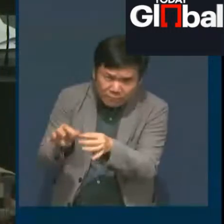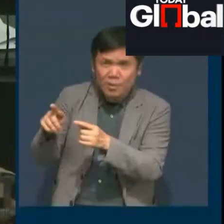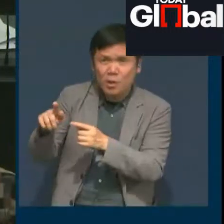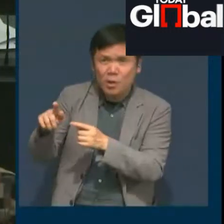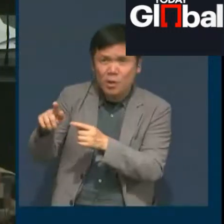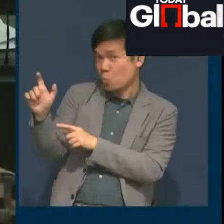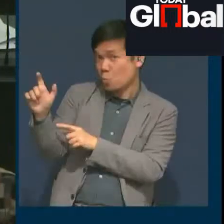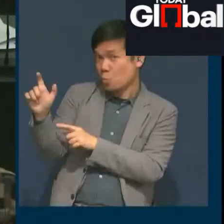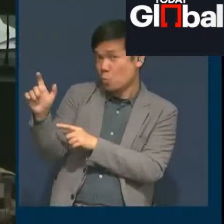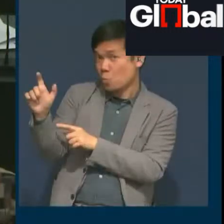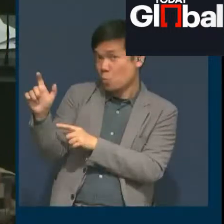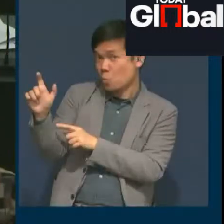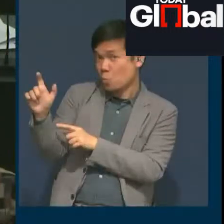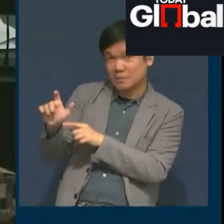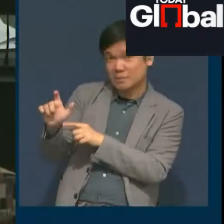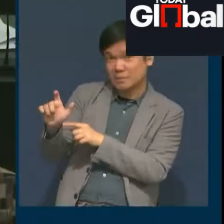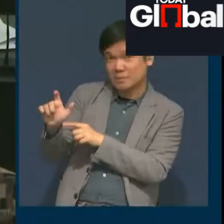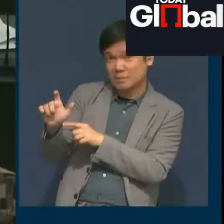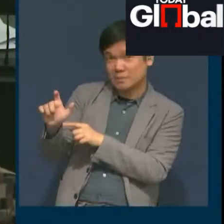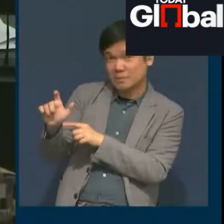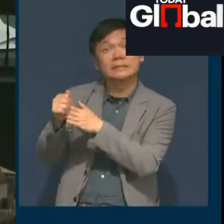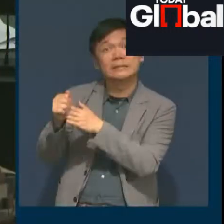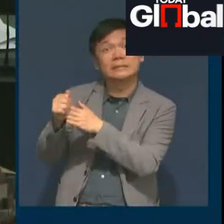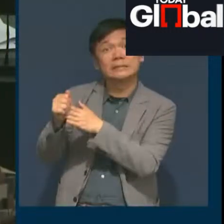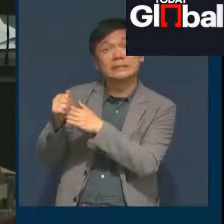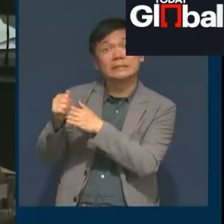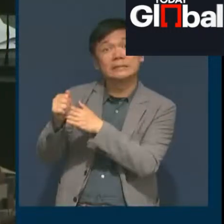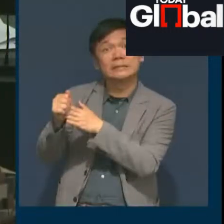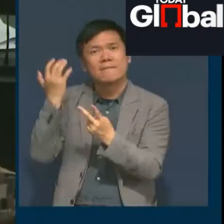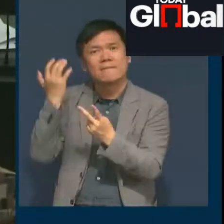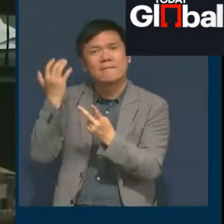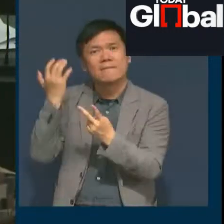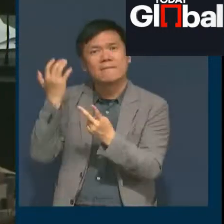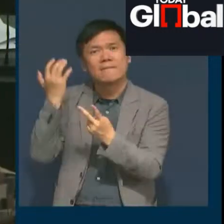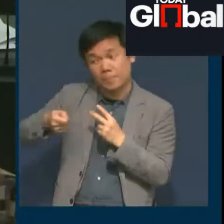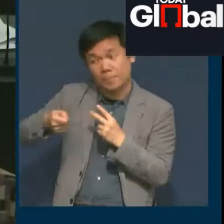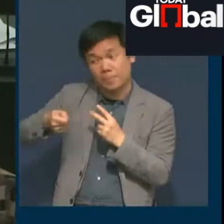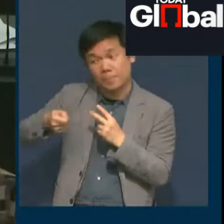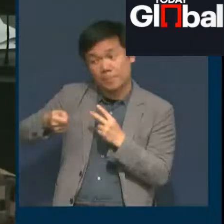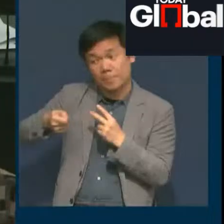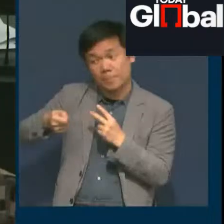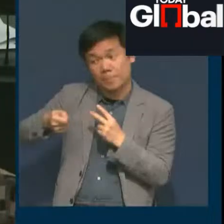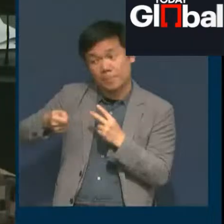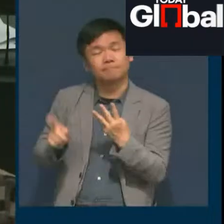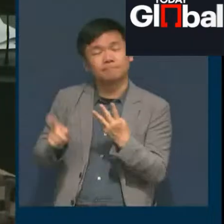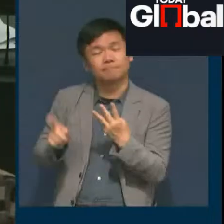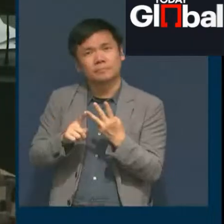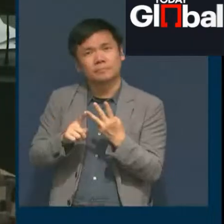leaders, magistrates, and members of the council in order